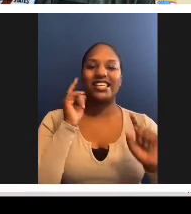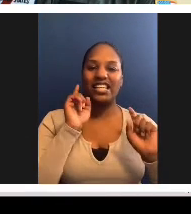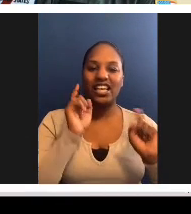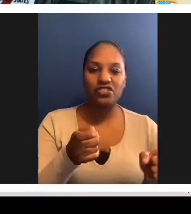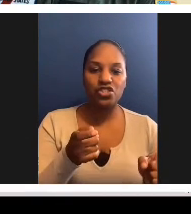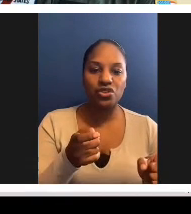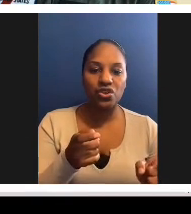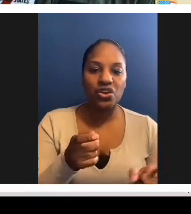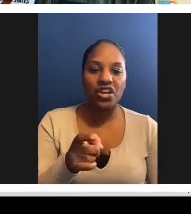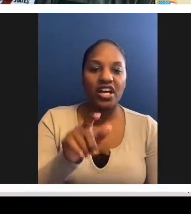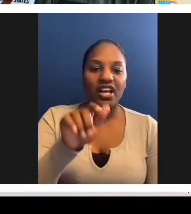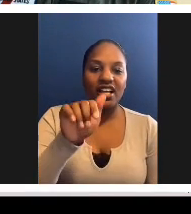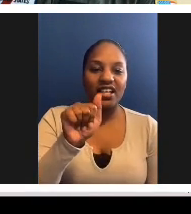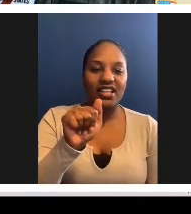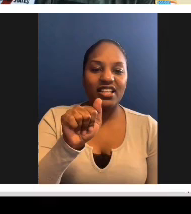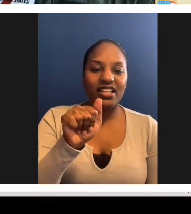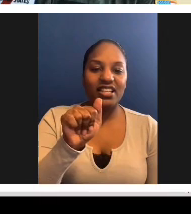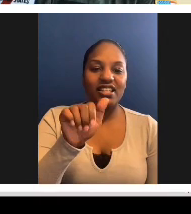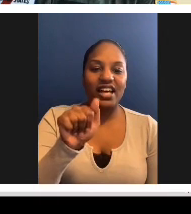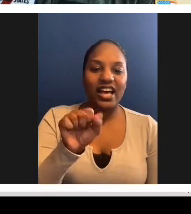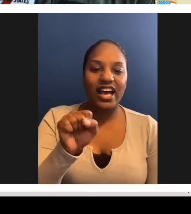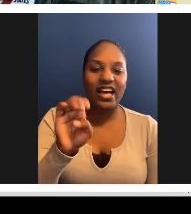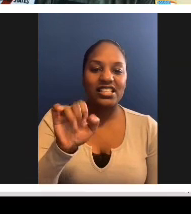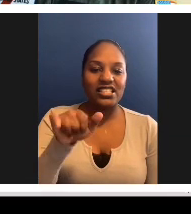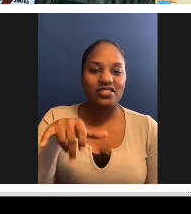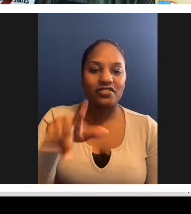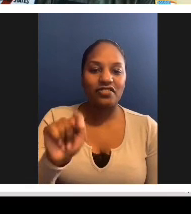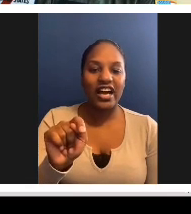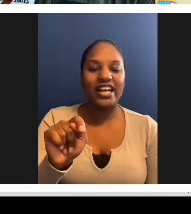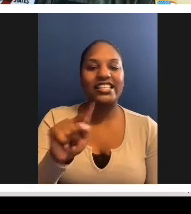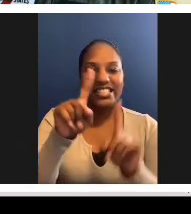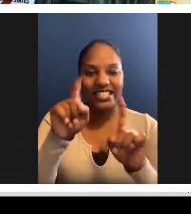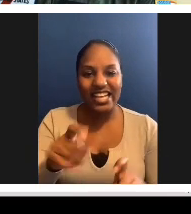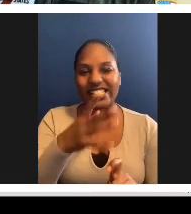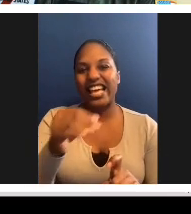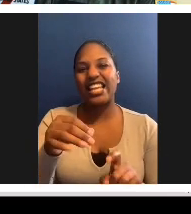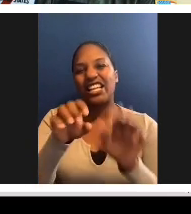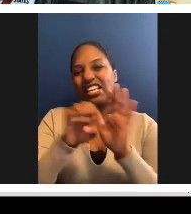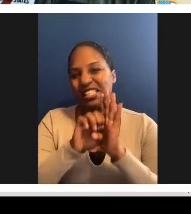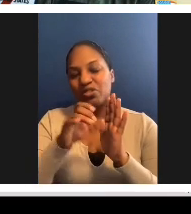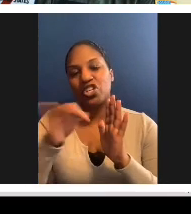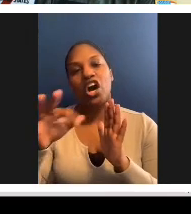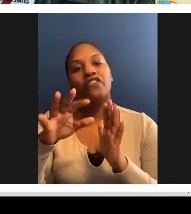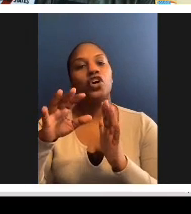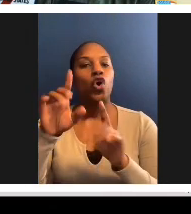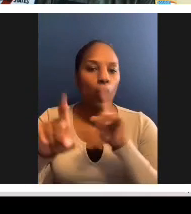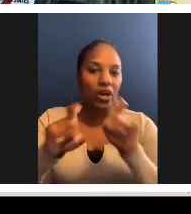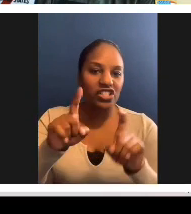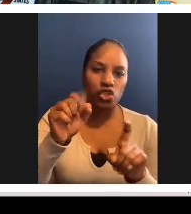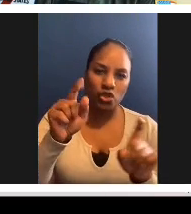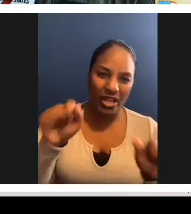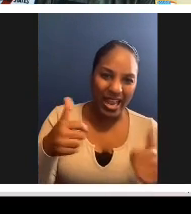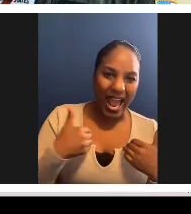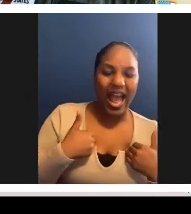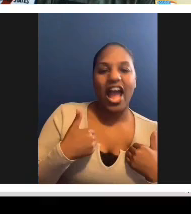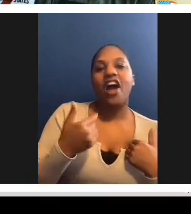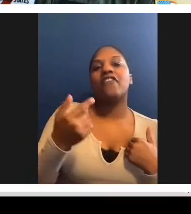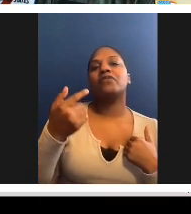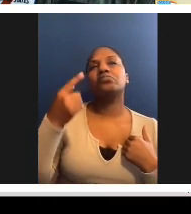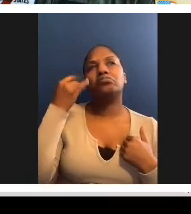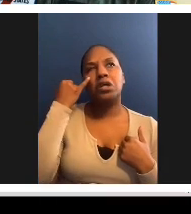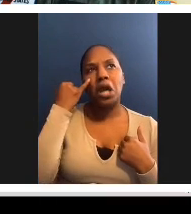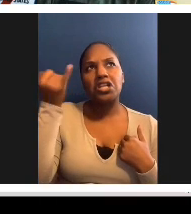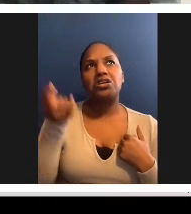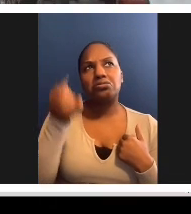test, it will give you sample ASVAB questions so that the students can, kind of get an idea of what that's going to require when they take